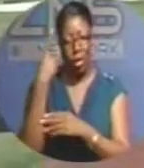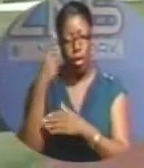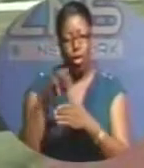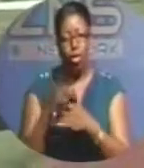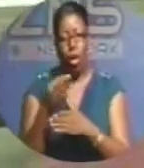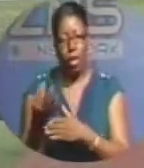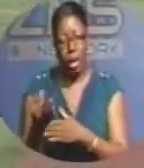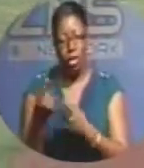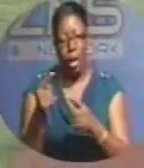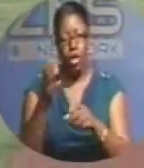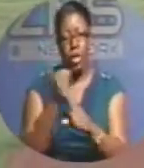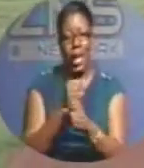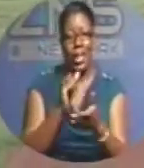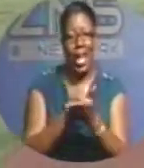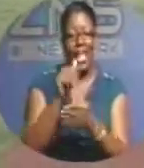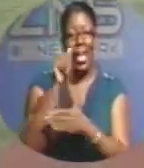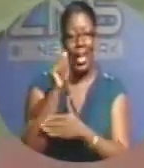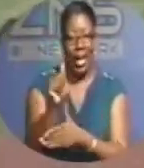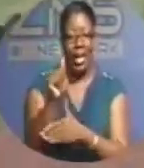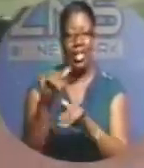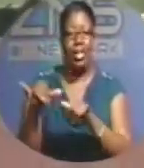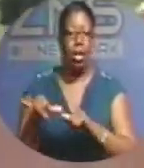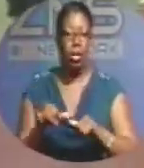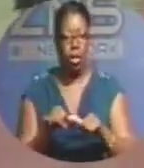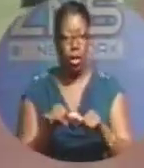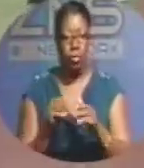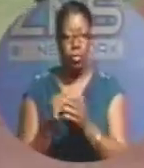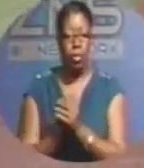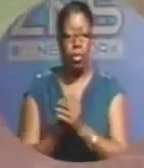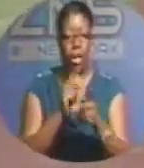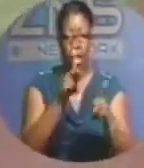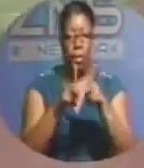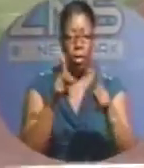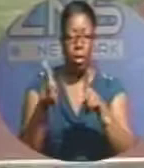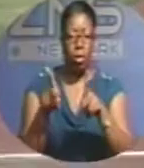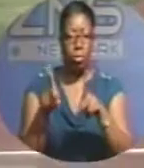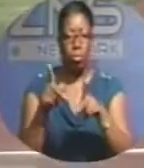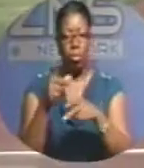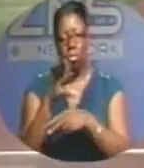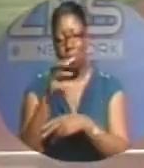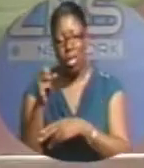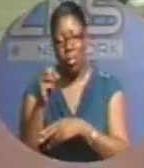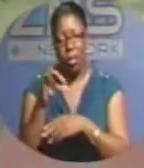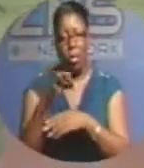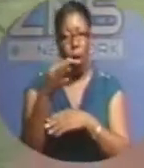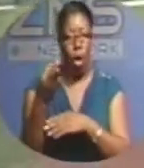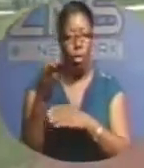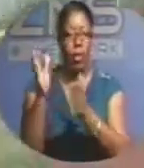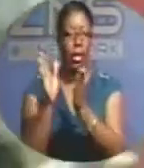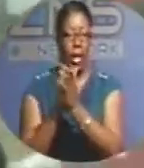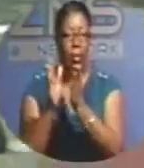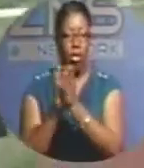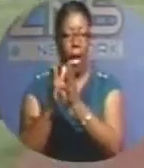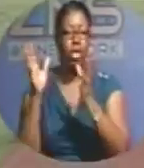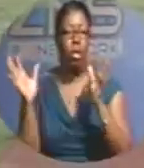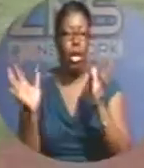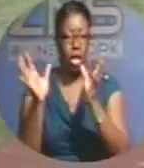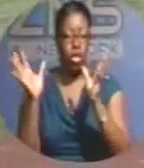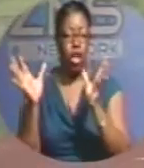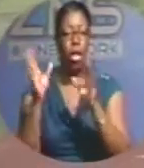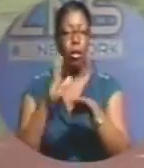that A standard? Well, the crowd was a little off, but all you got to do is work what you have.